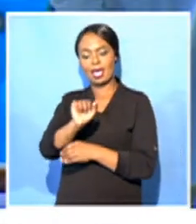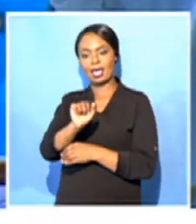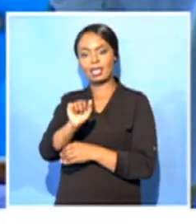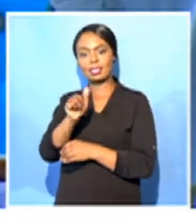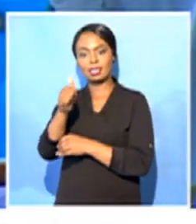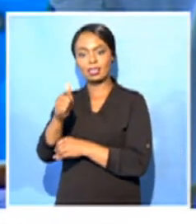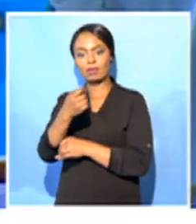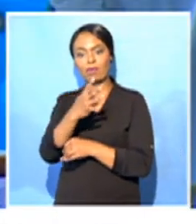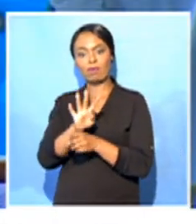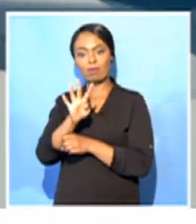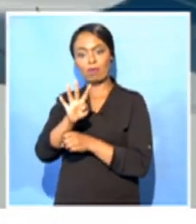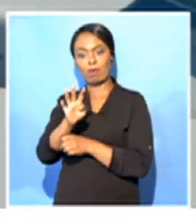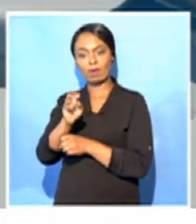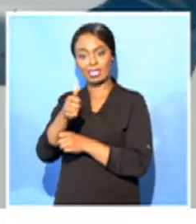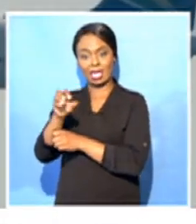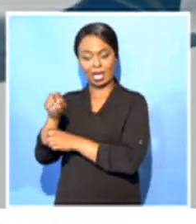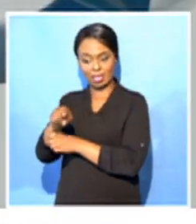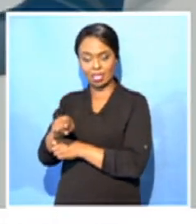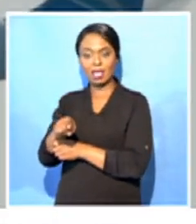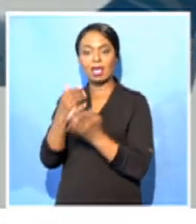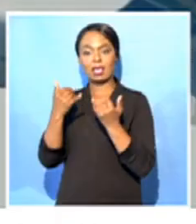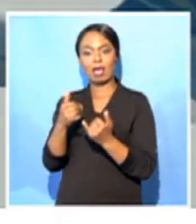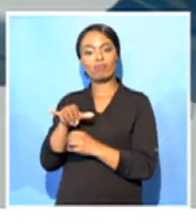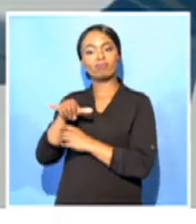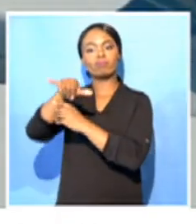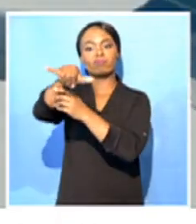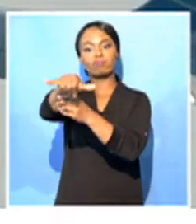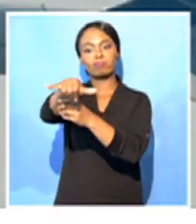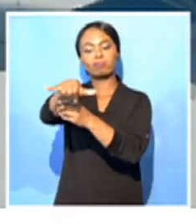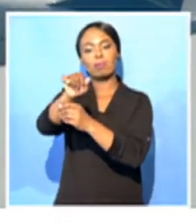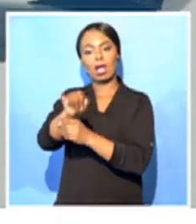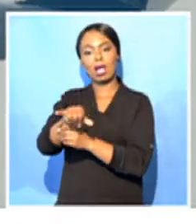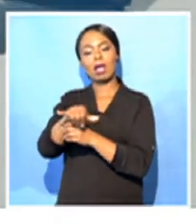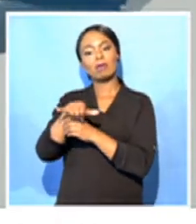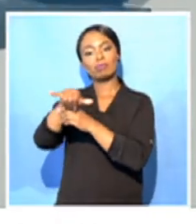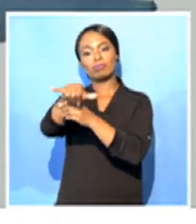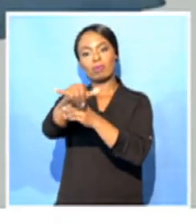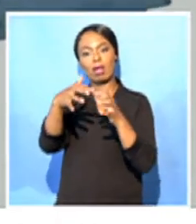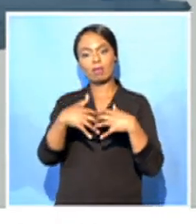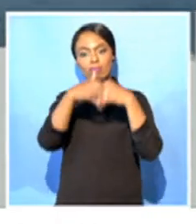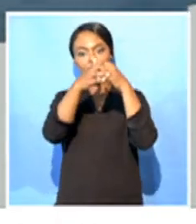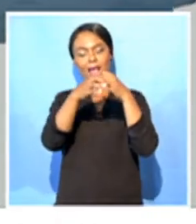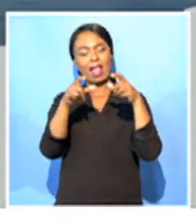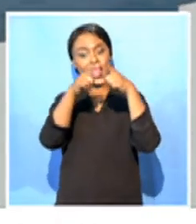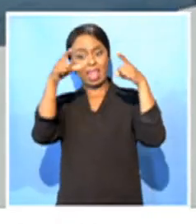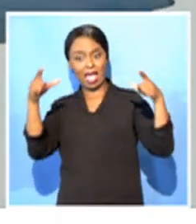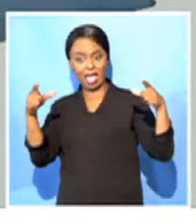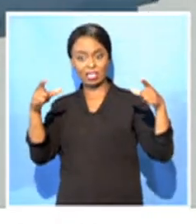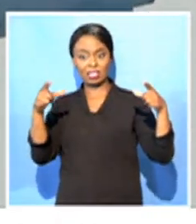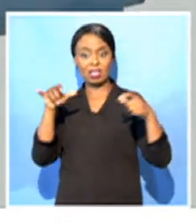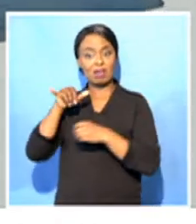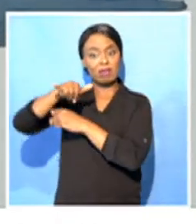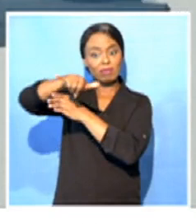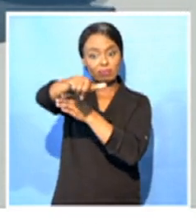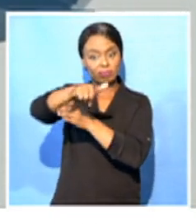is the second largest aircraft in the Airbus range of aircraft and the largest passenger aircraft